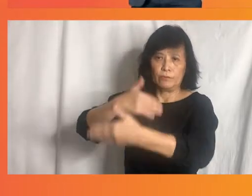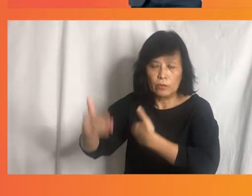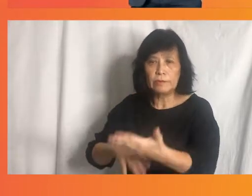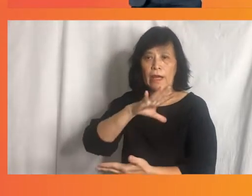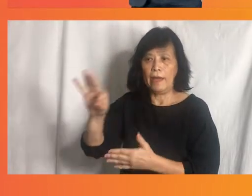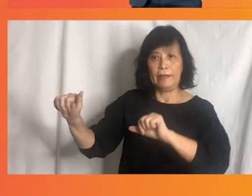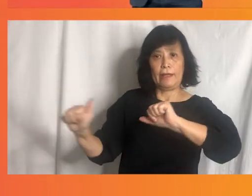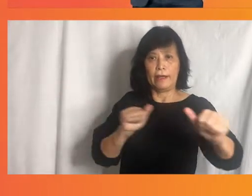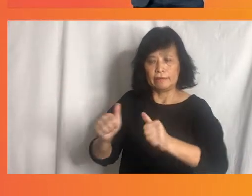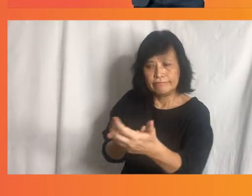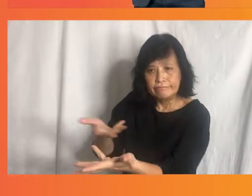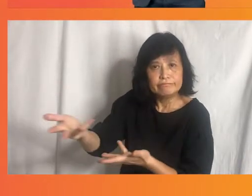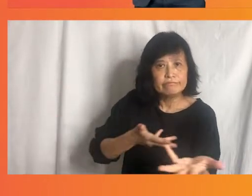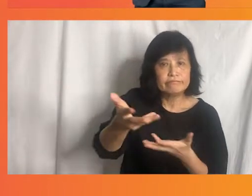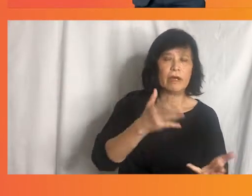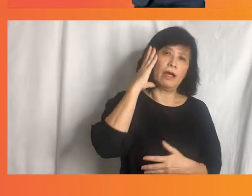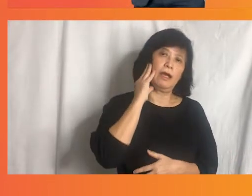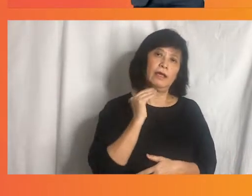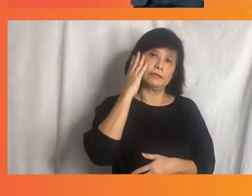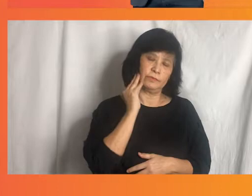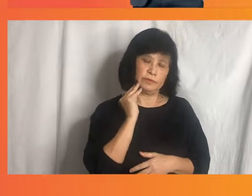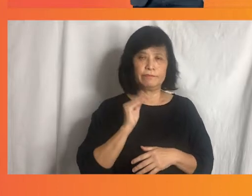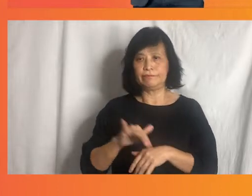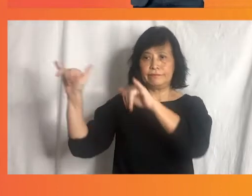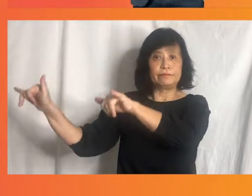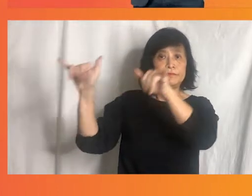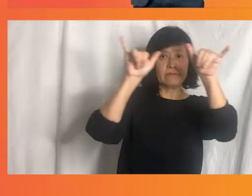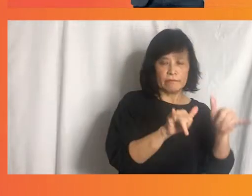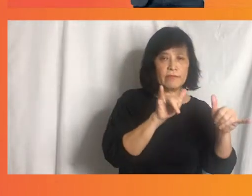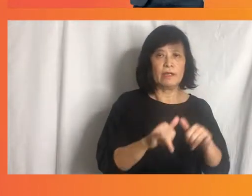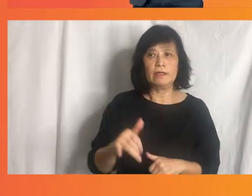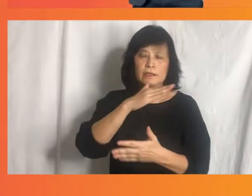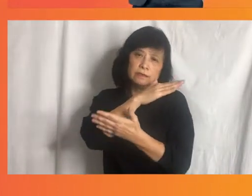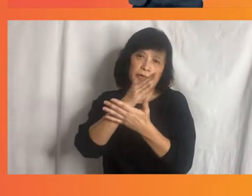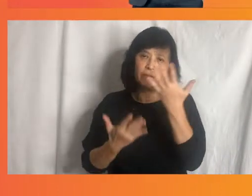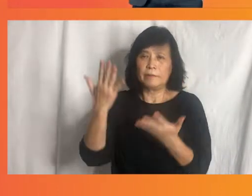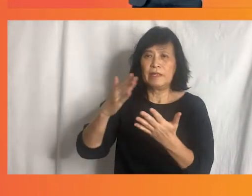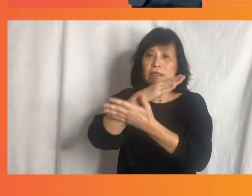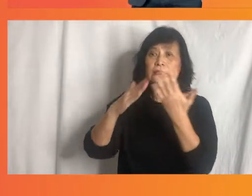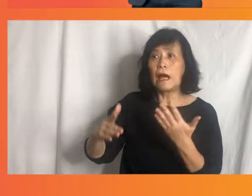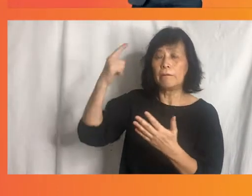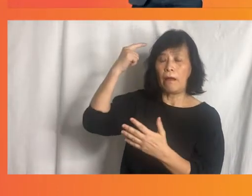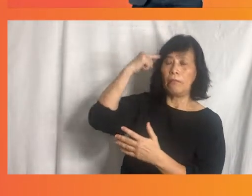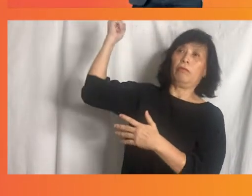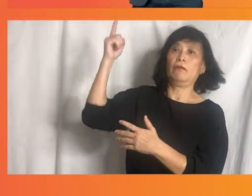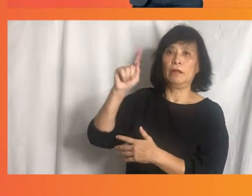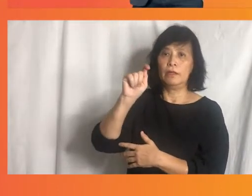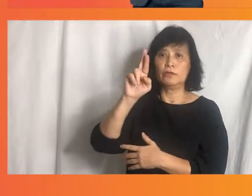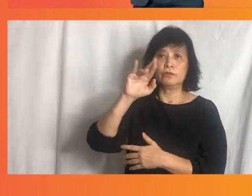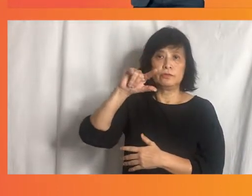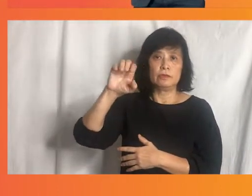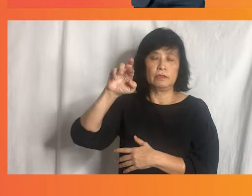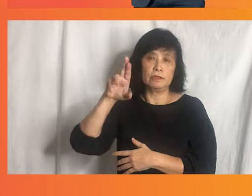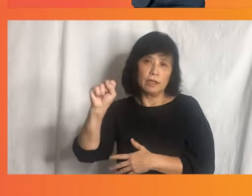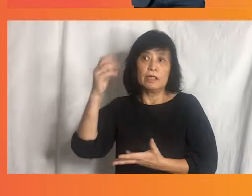engagement experience. Now, similarly, unforeseeable triggers may result in resistance to participation, quite commonly when they're